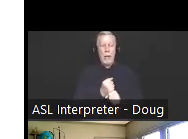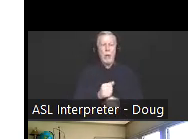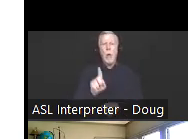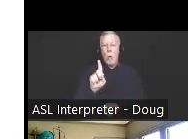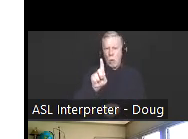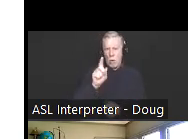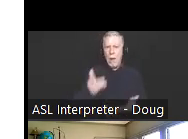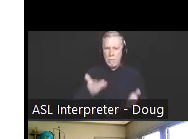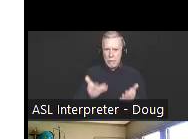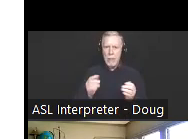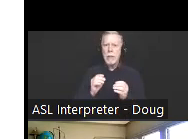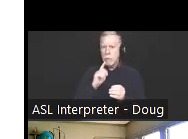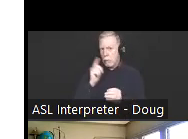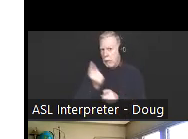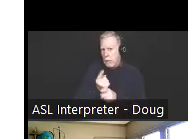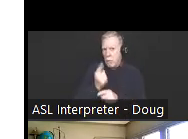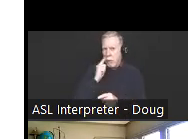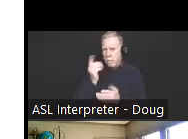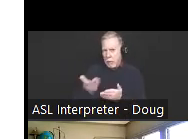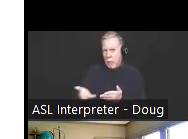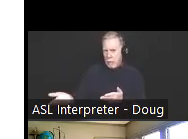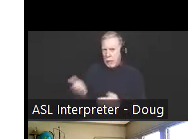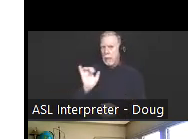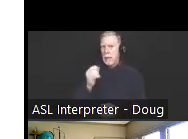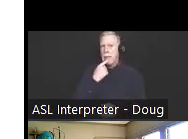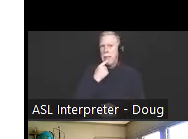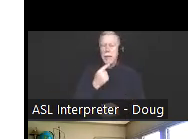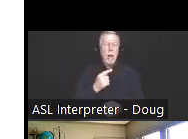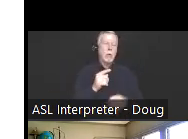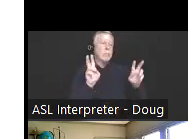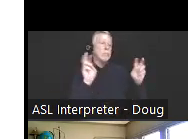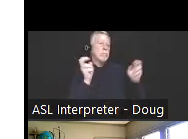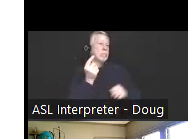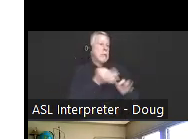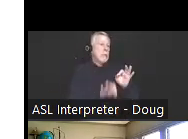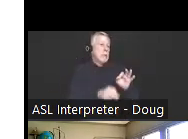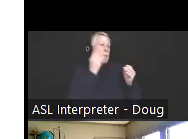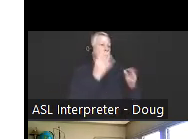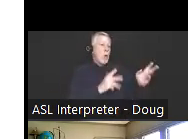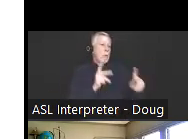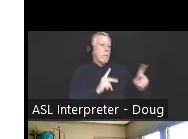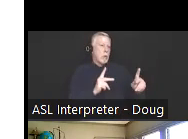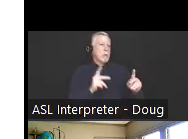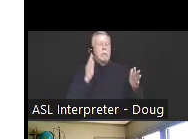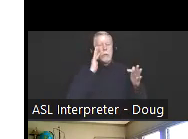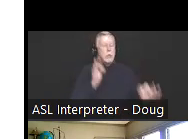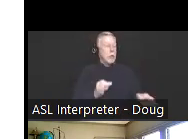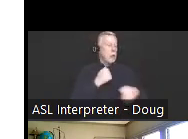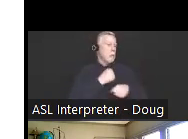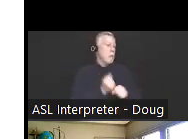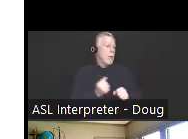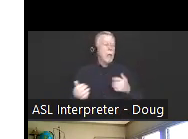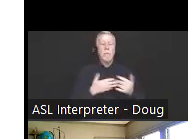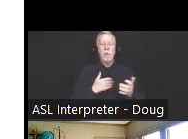be appropriate for some things, this is simply informing folks that a decision has been made for whatever